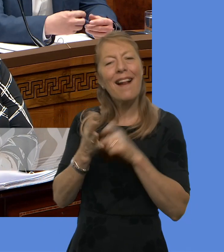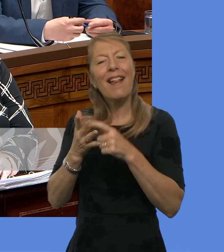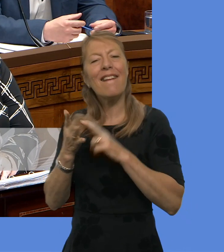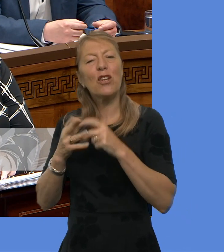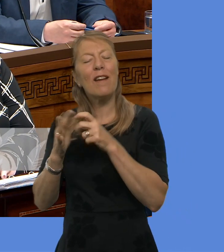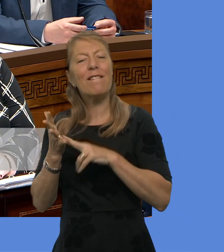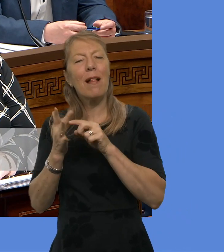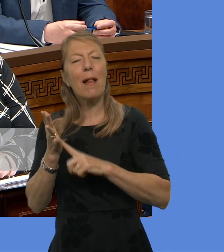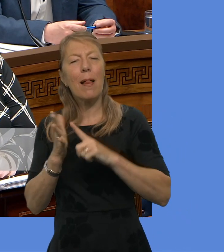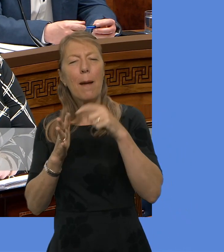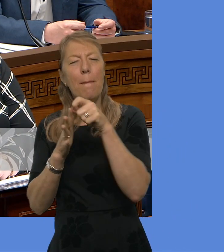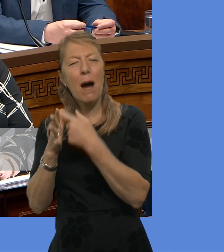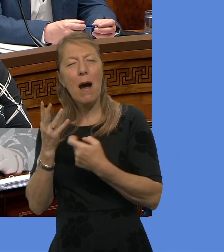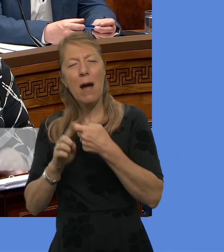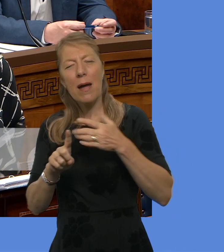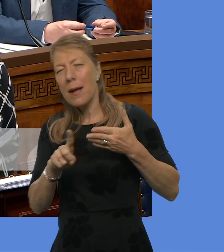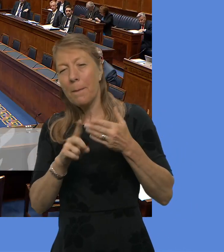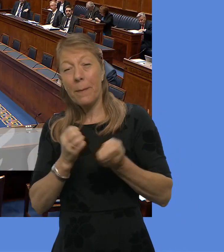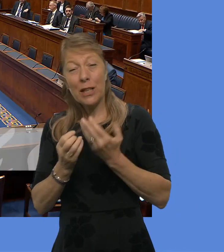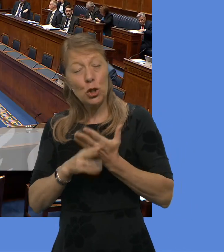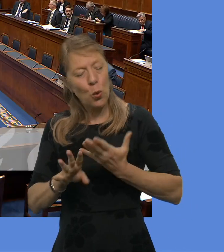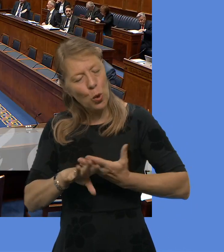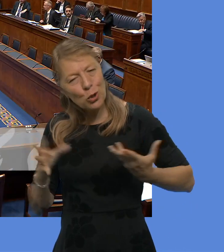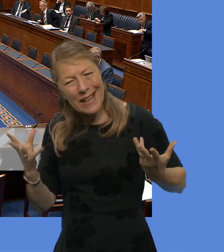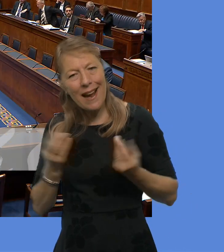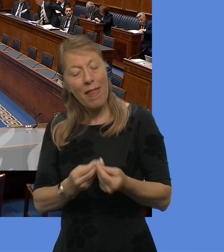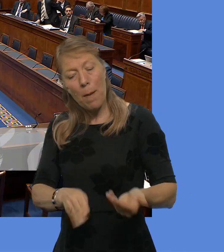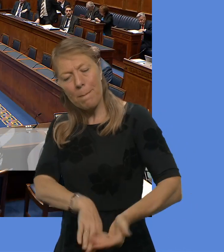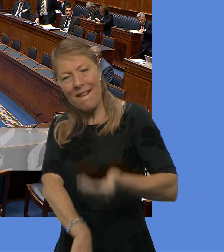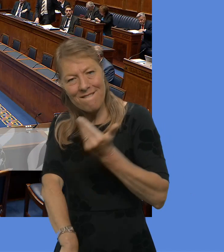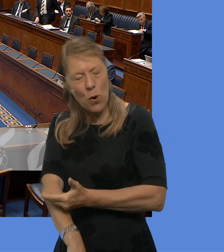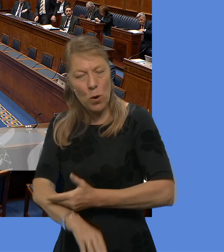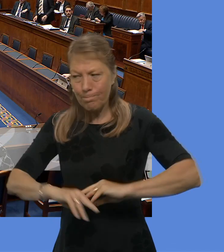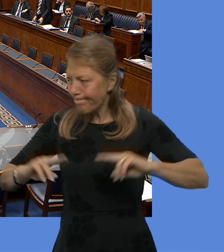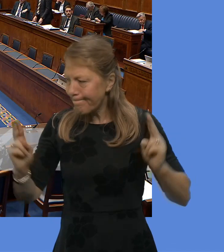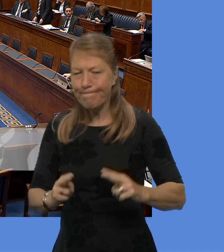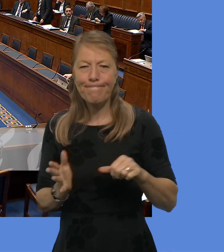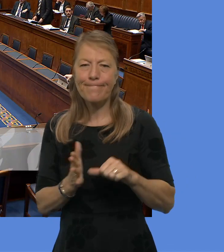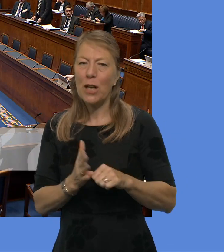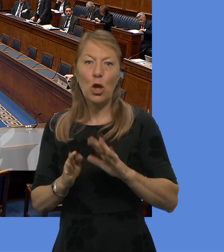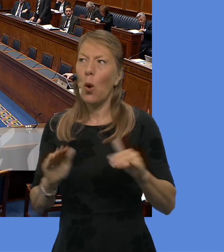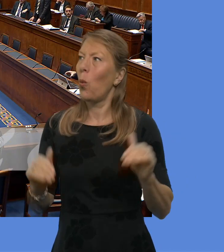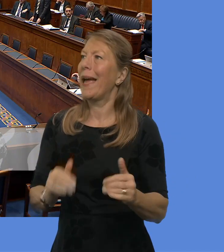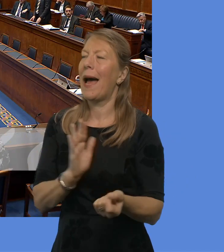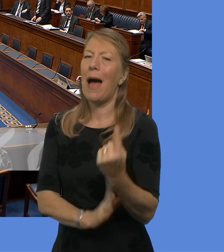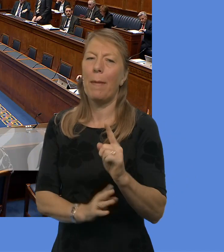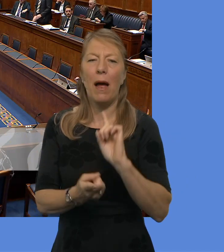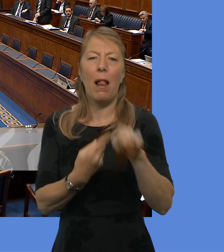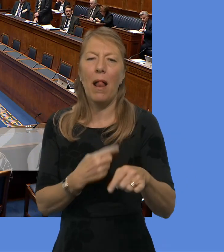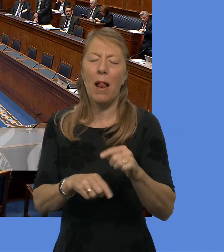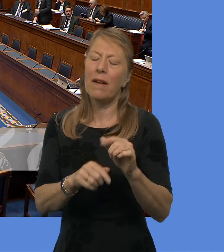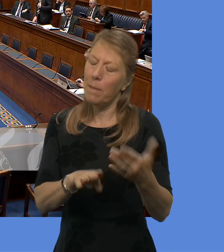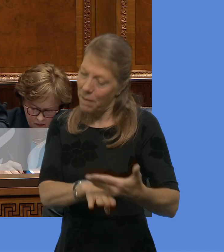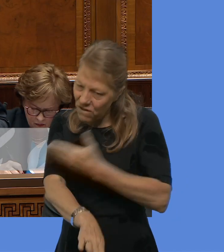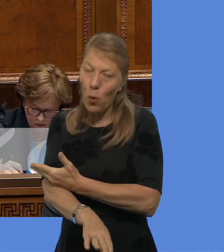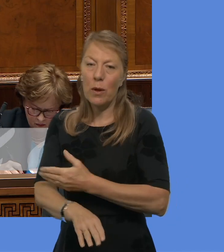proactive and partnership response to issues in the area. Mr Kingston. Okay, I thank the Minister for the question, and it is